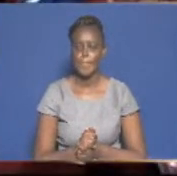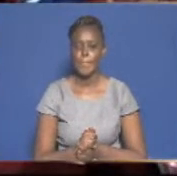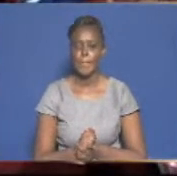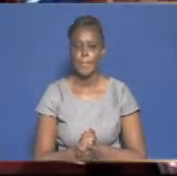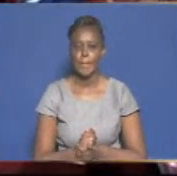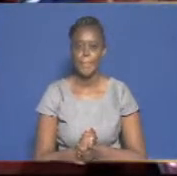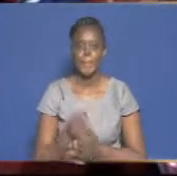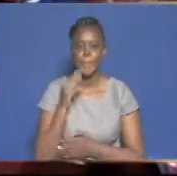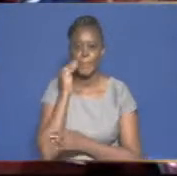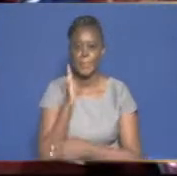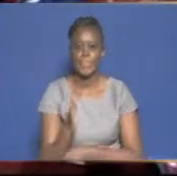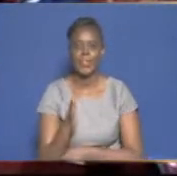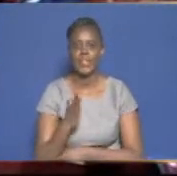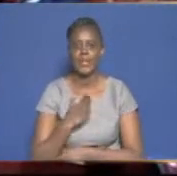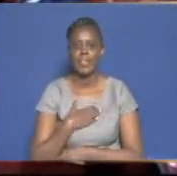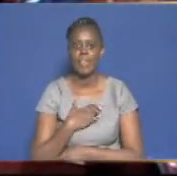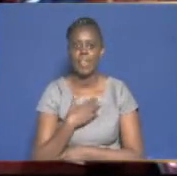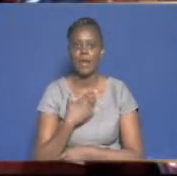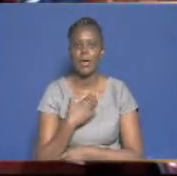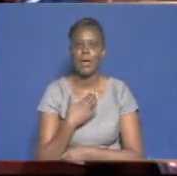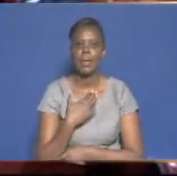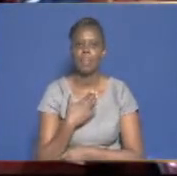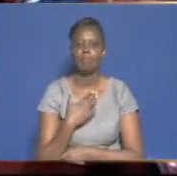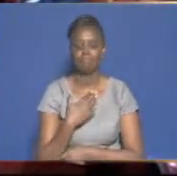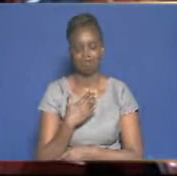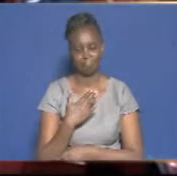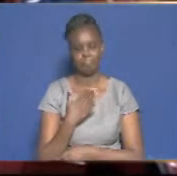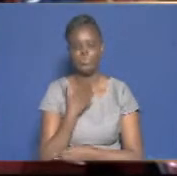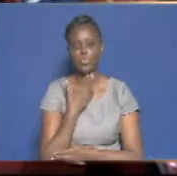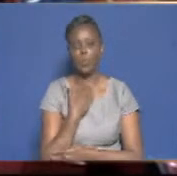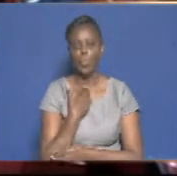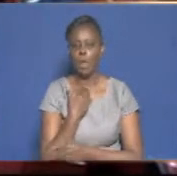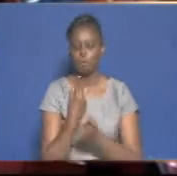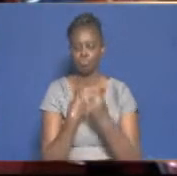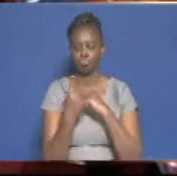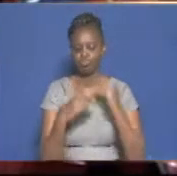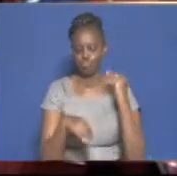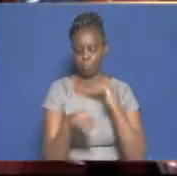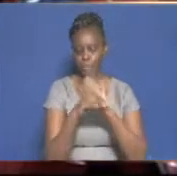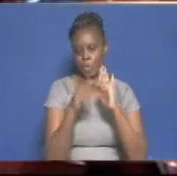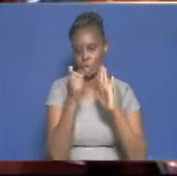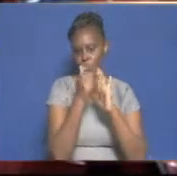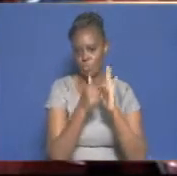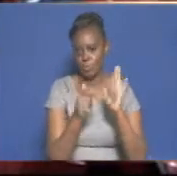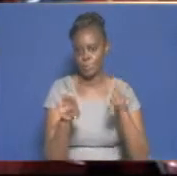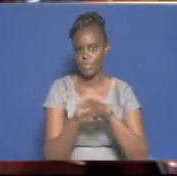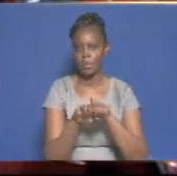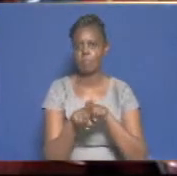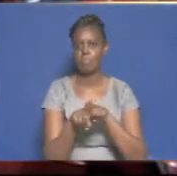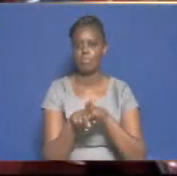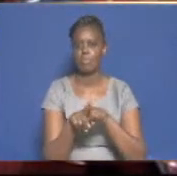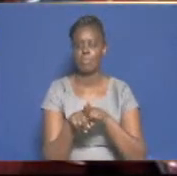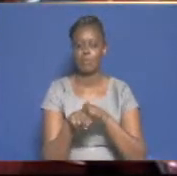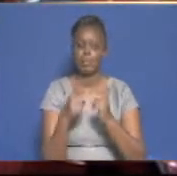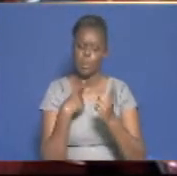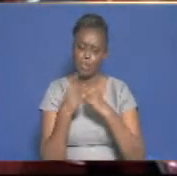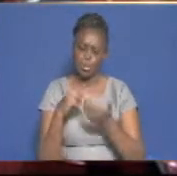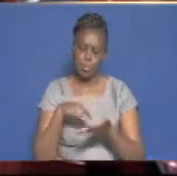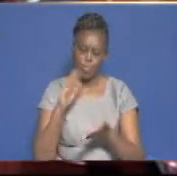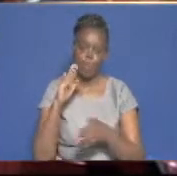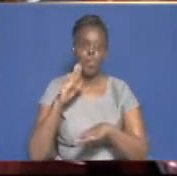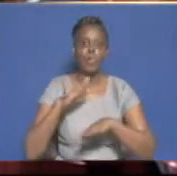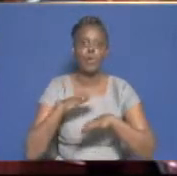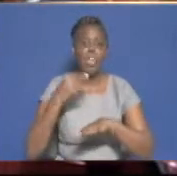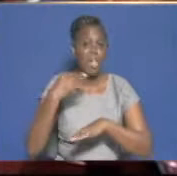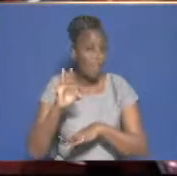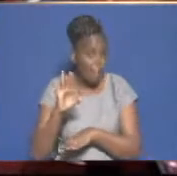Mr. Speaker, I want to also bring my sentiment to this one. And actually, my emphasis is, if